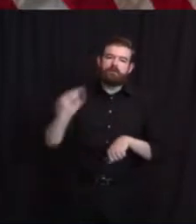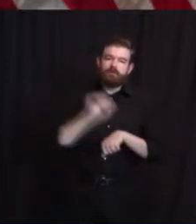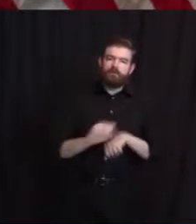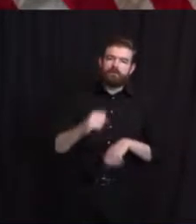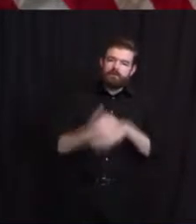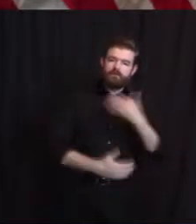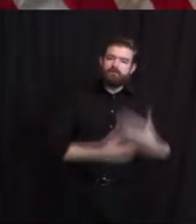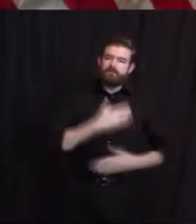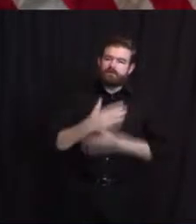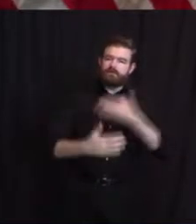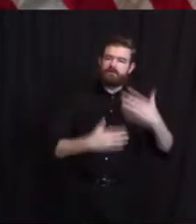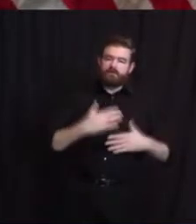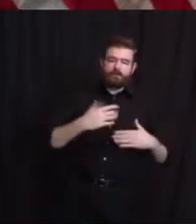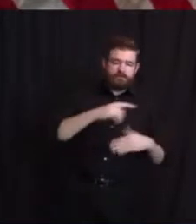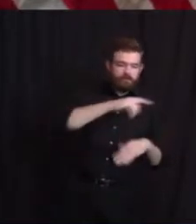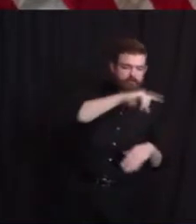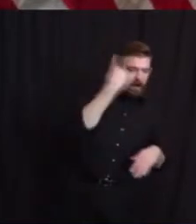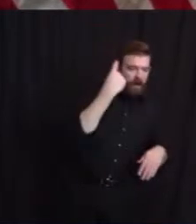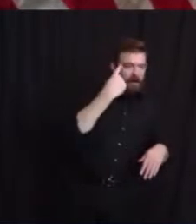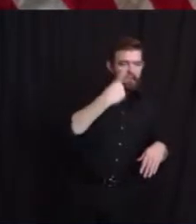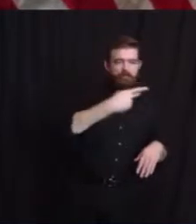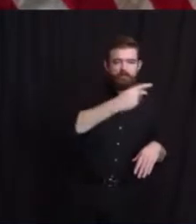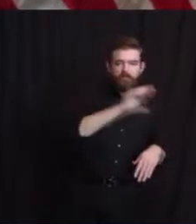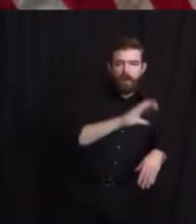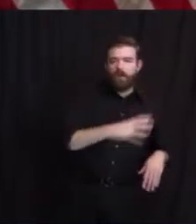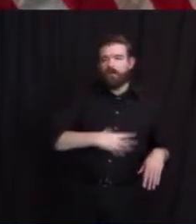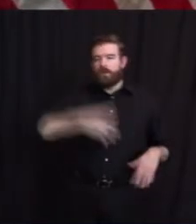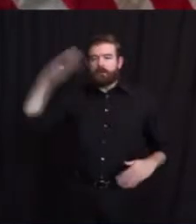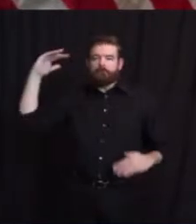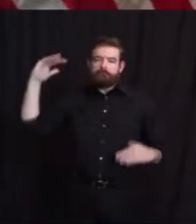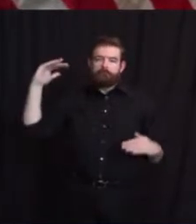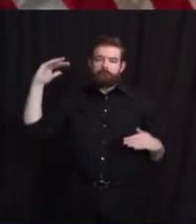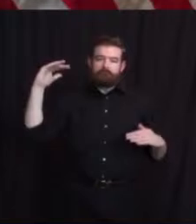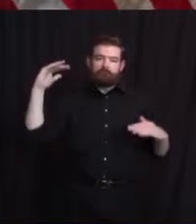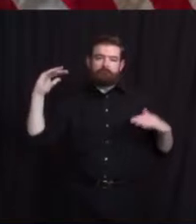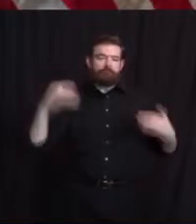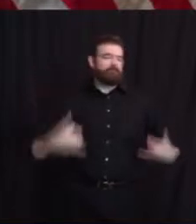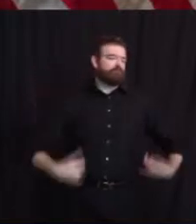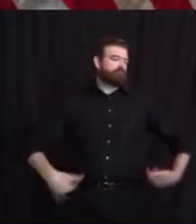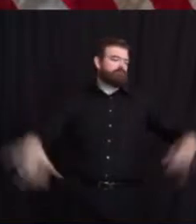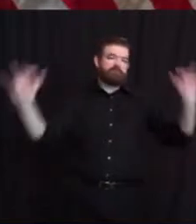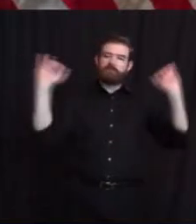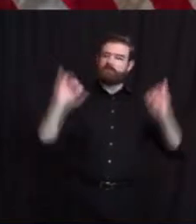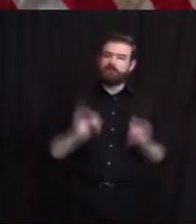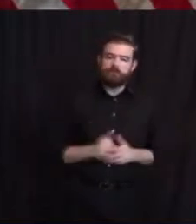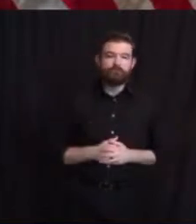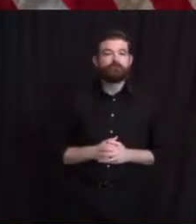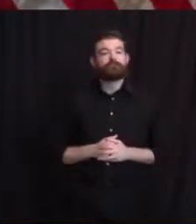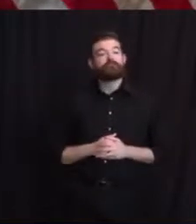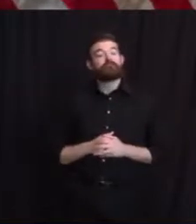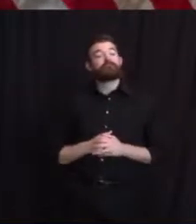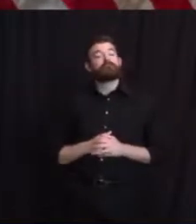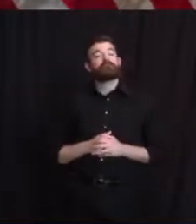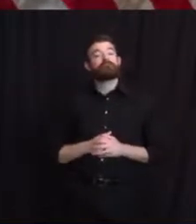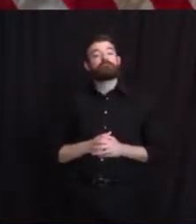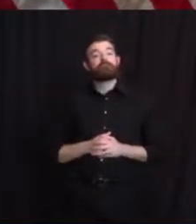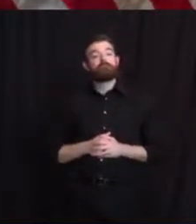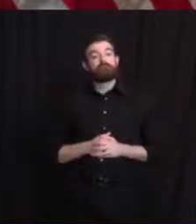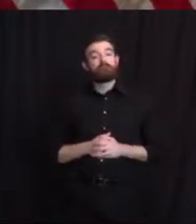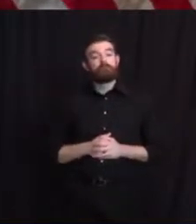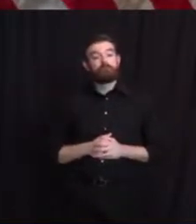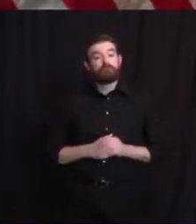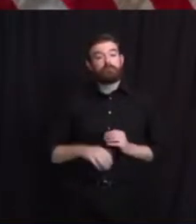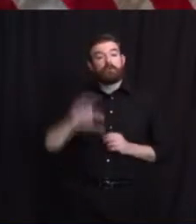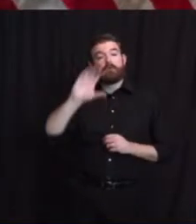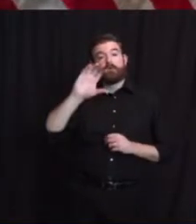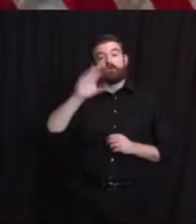very good to have her back. And when Christine was last here, the sobering